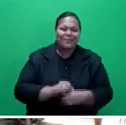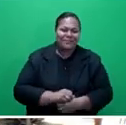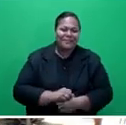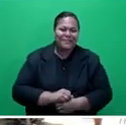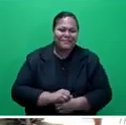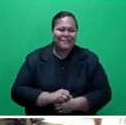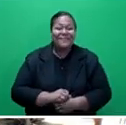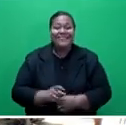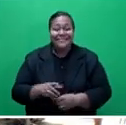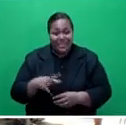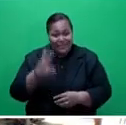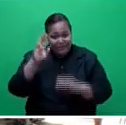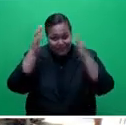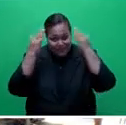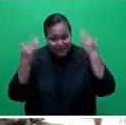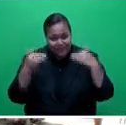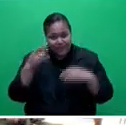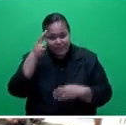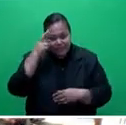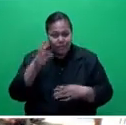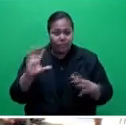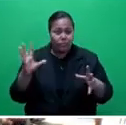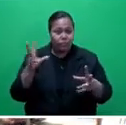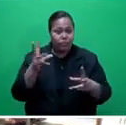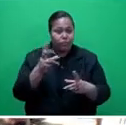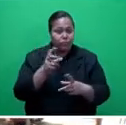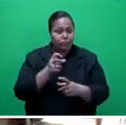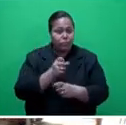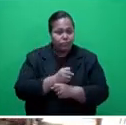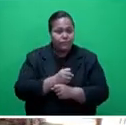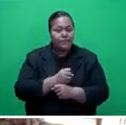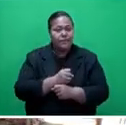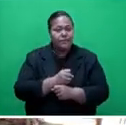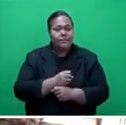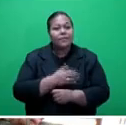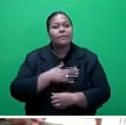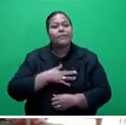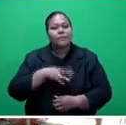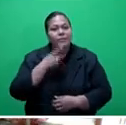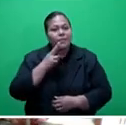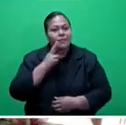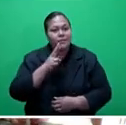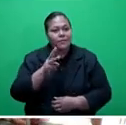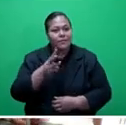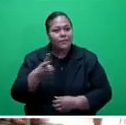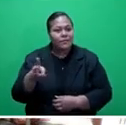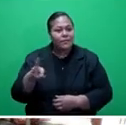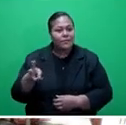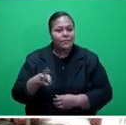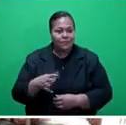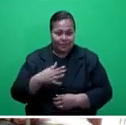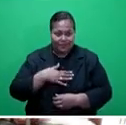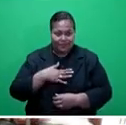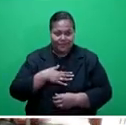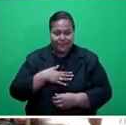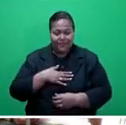sir, in closing, let me repeat the words of my late